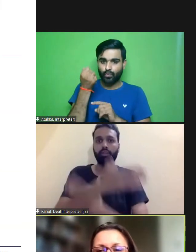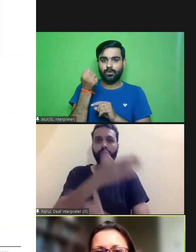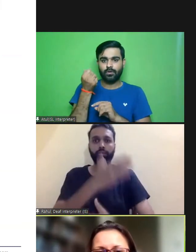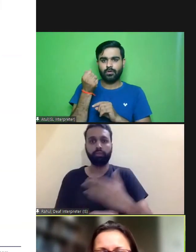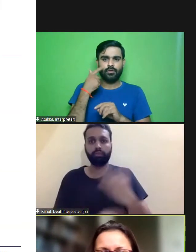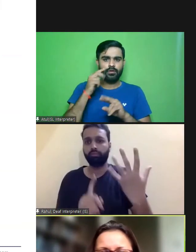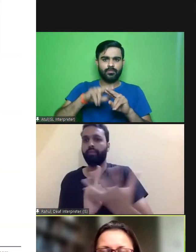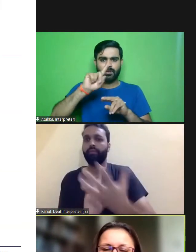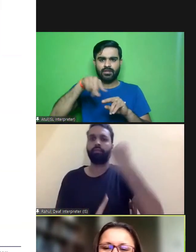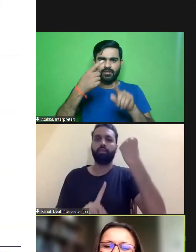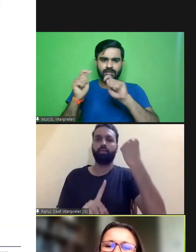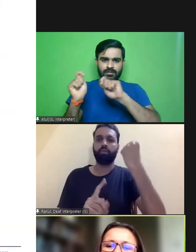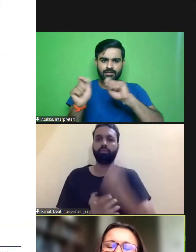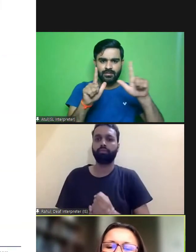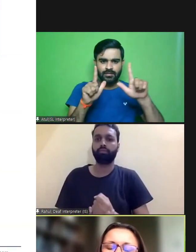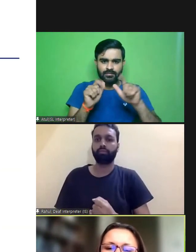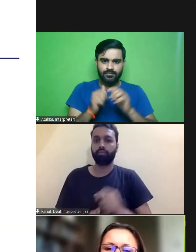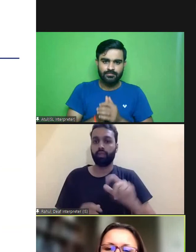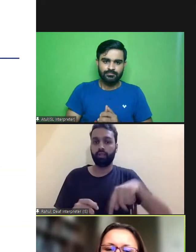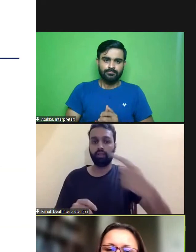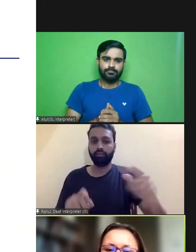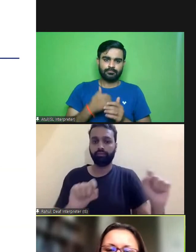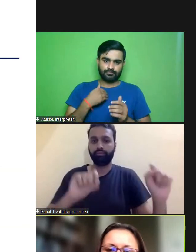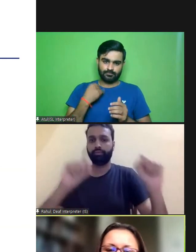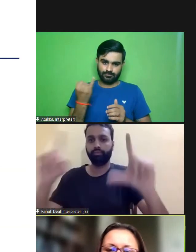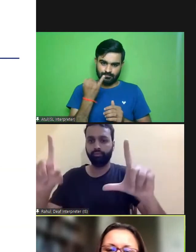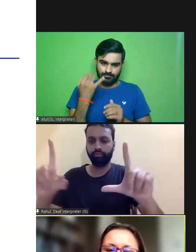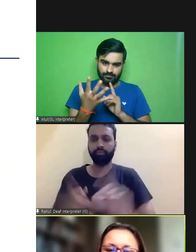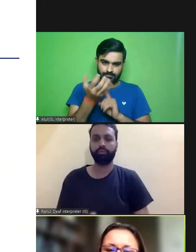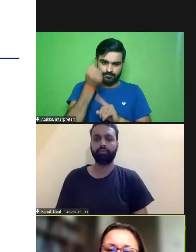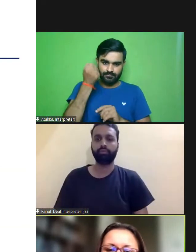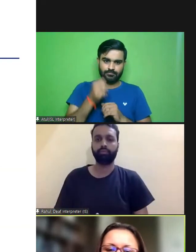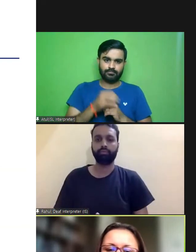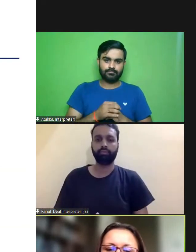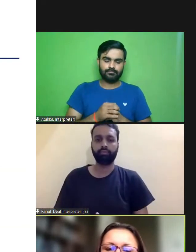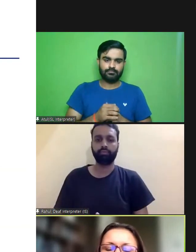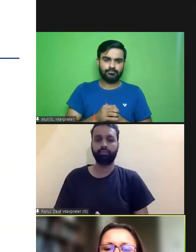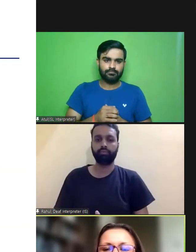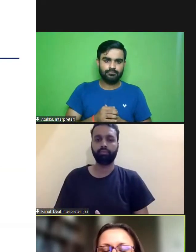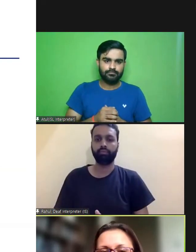move to the next one, please? And we found that